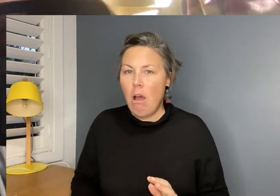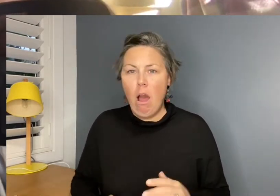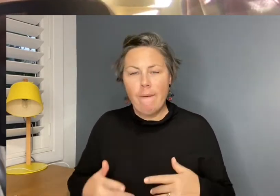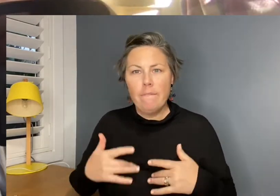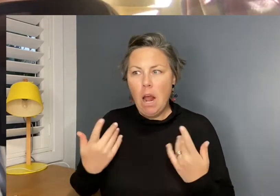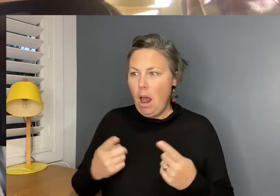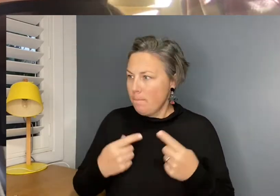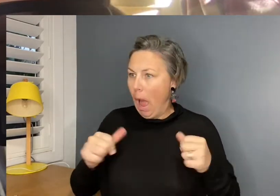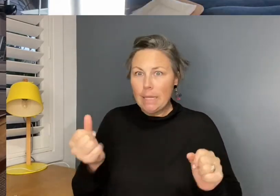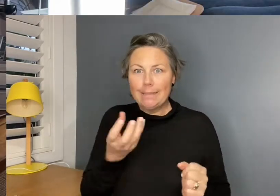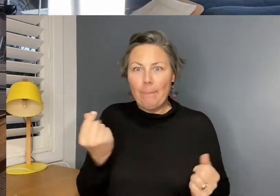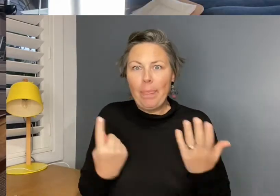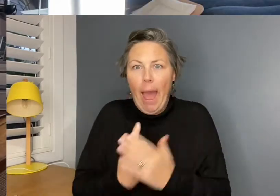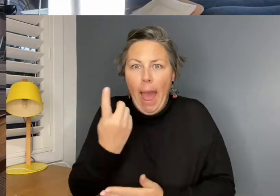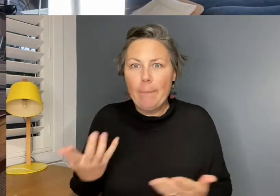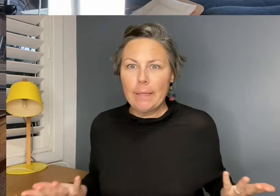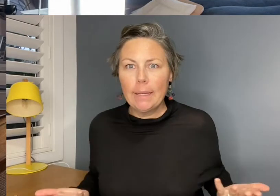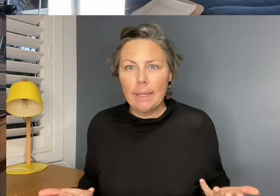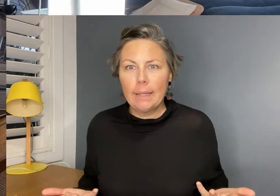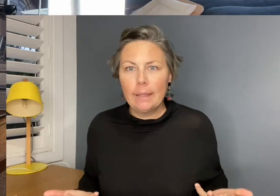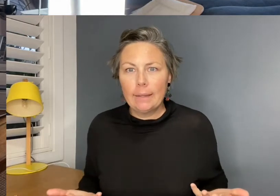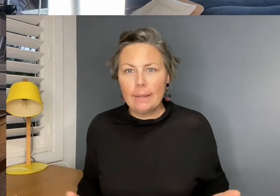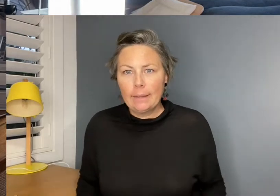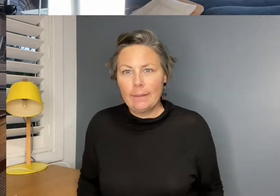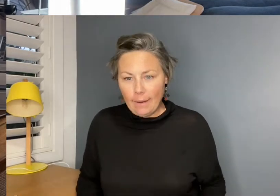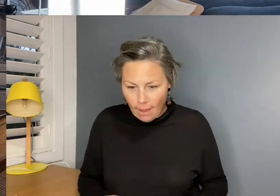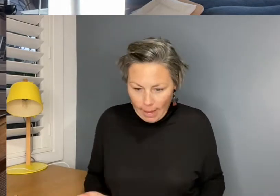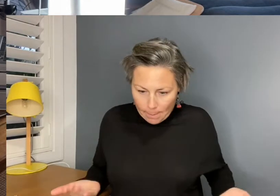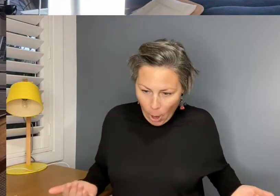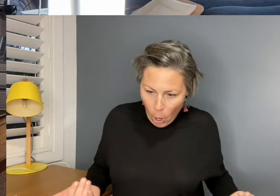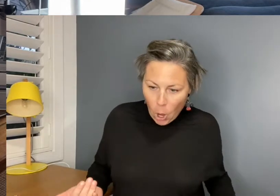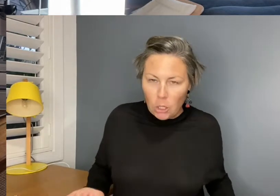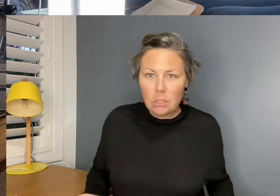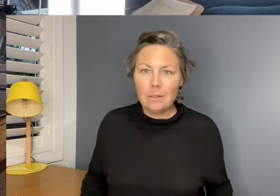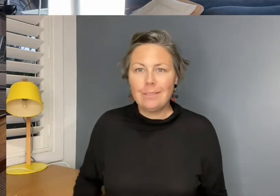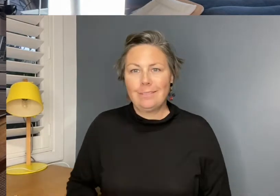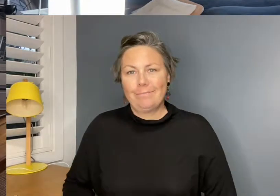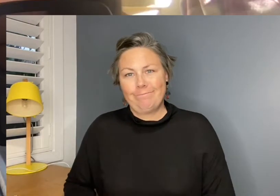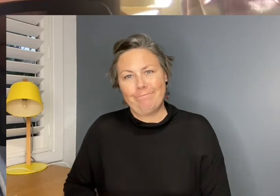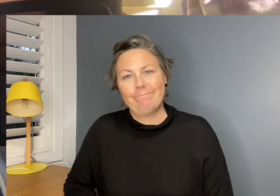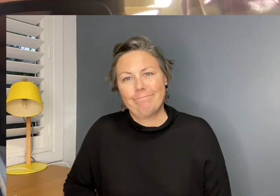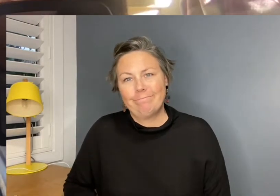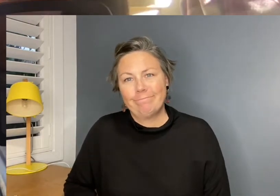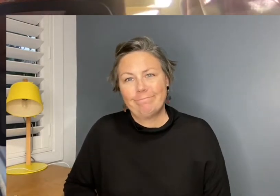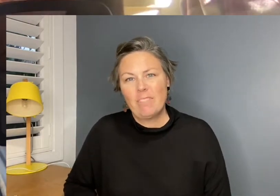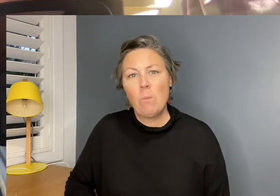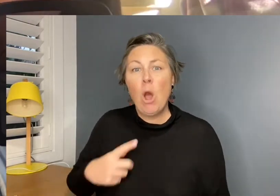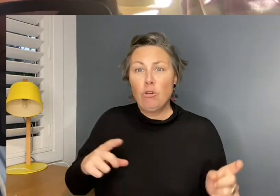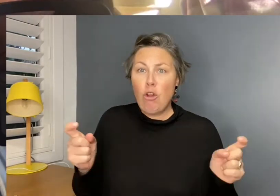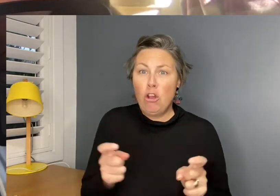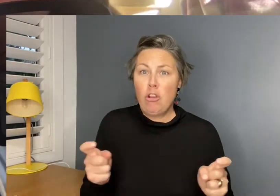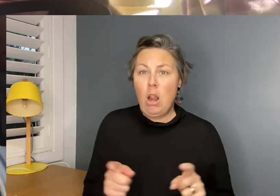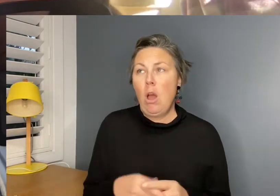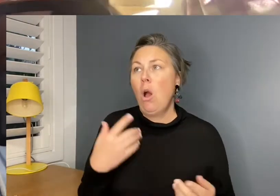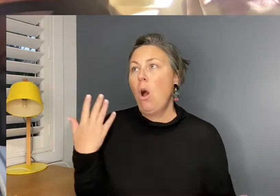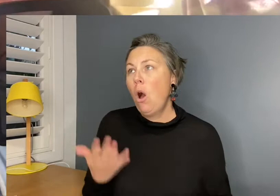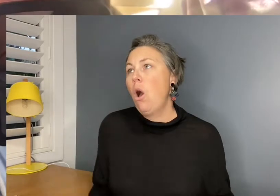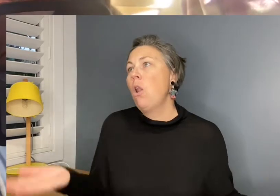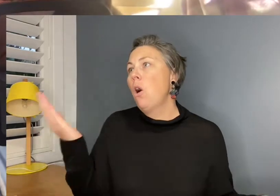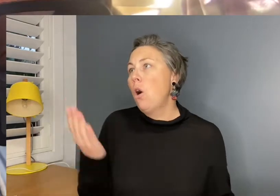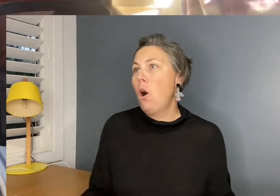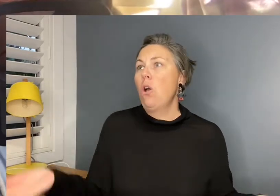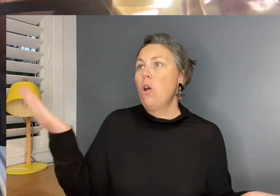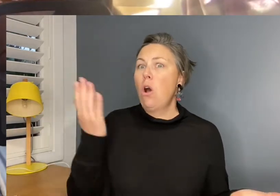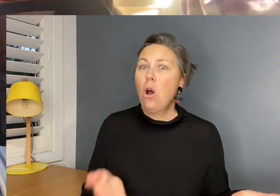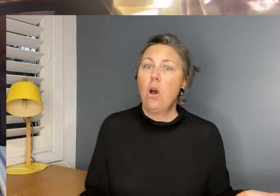Well, it just feels productive. Like finally, true. You're actually getting somewhere. You're a little bit closer. Whereas the contractions that just go on and on and